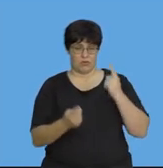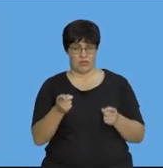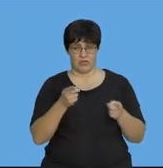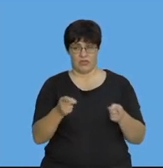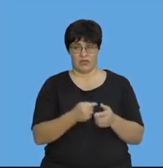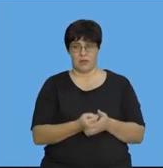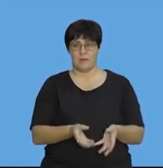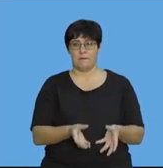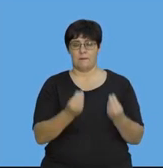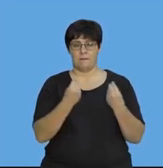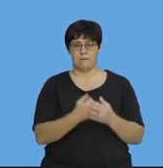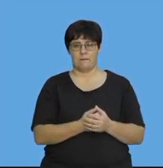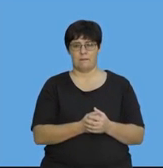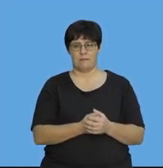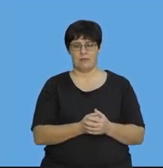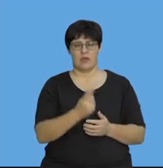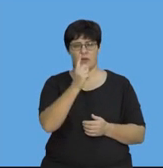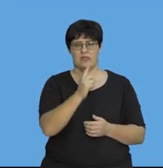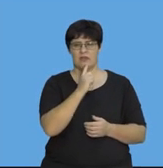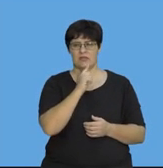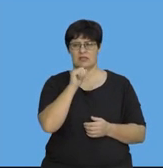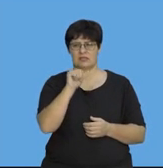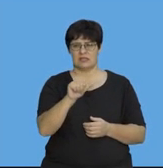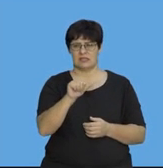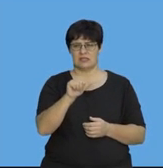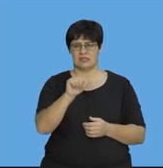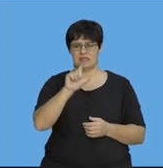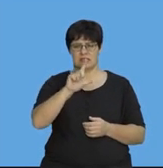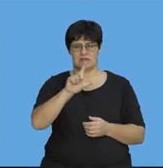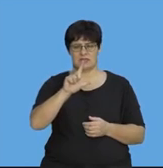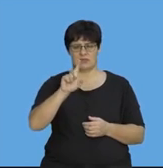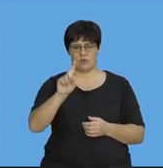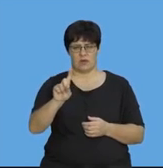0.7 on both sides, and we get